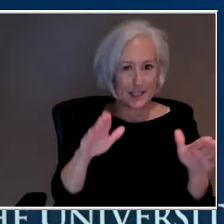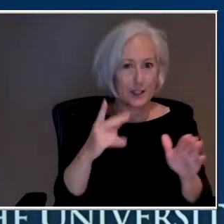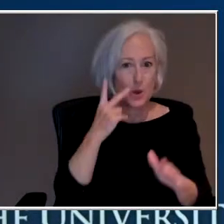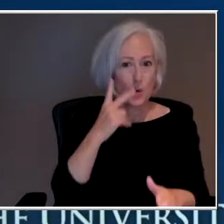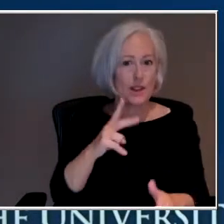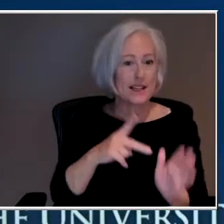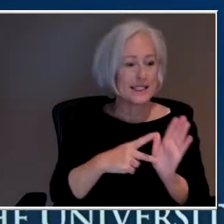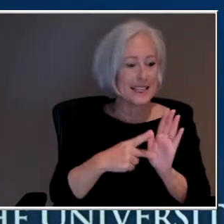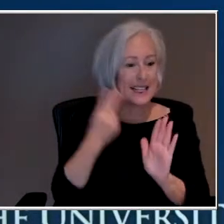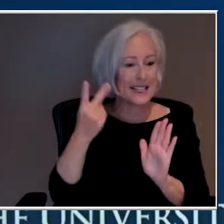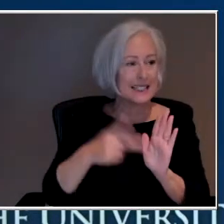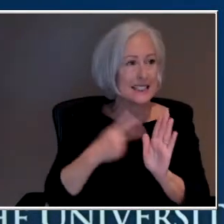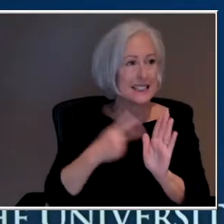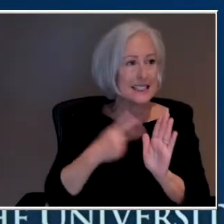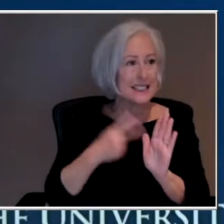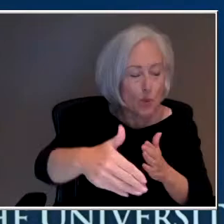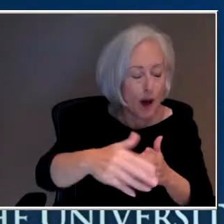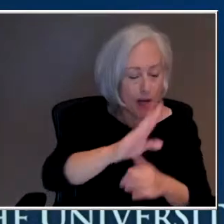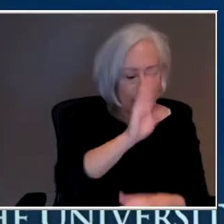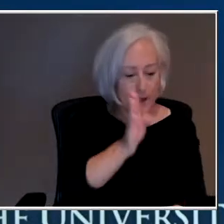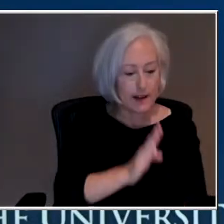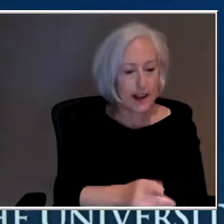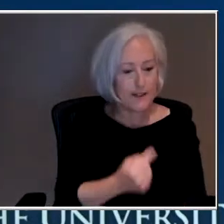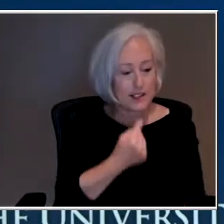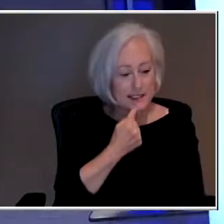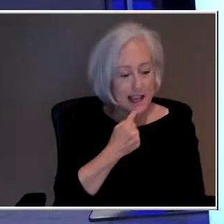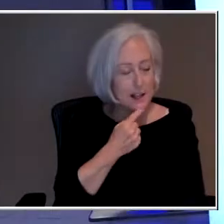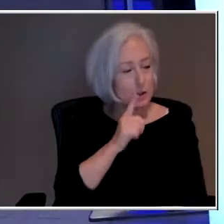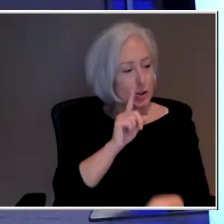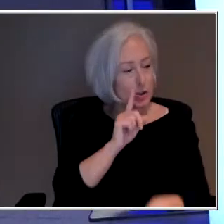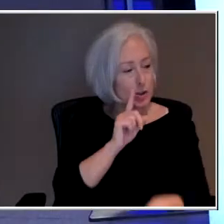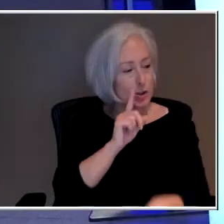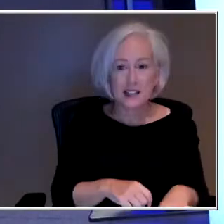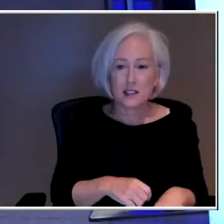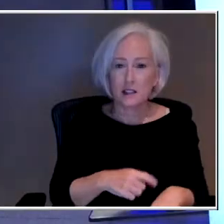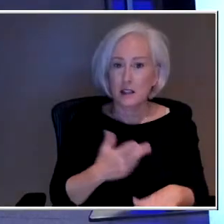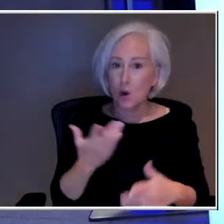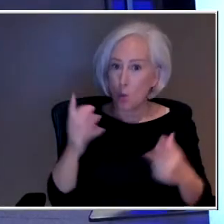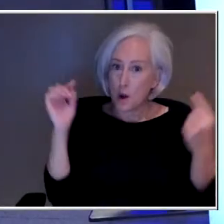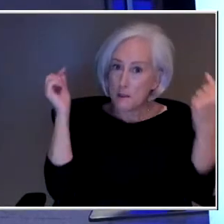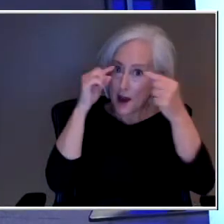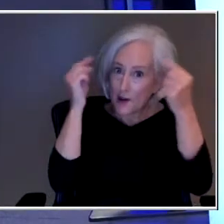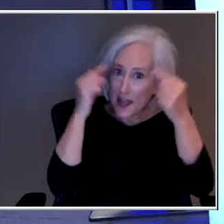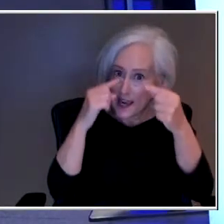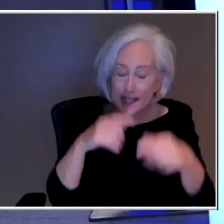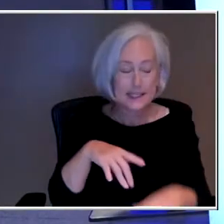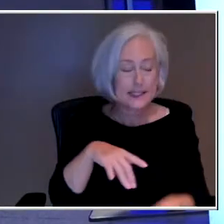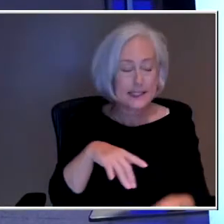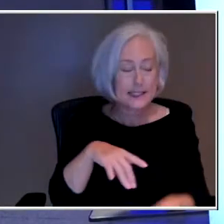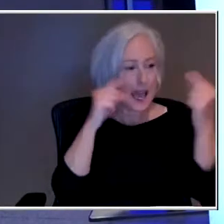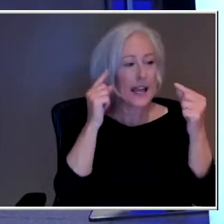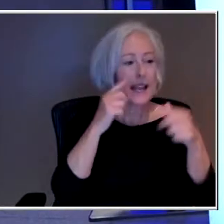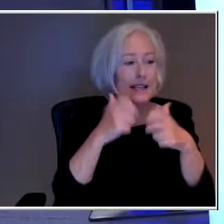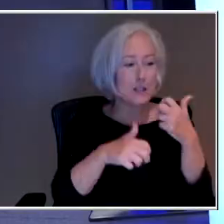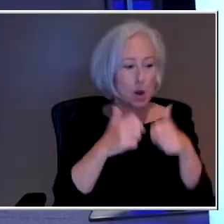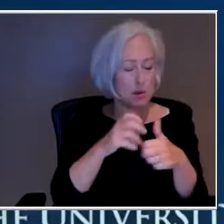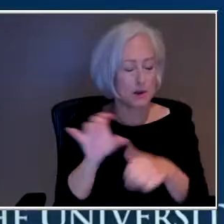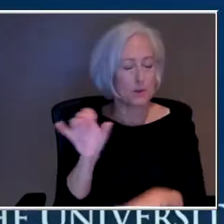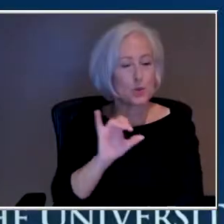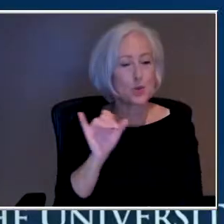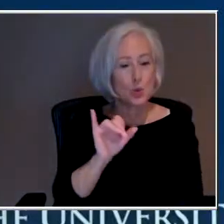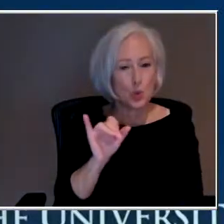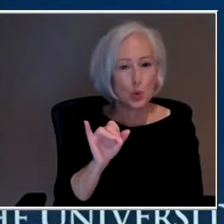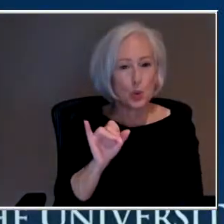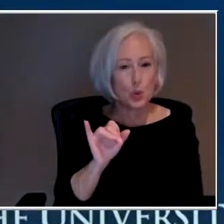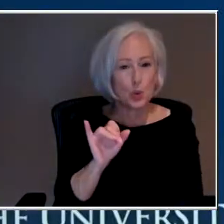Right, just asking those questions. Asking those questions, Do you get are headaches Headaches are a big one as well. Yep, headaches are a big one as well. Just opening that discussion,